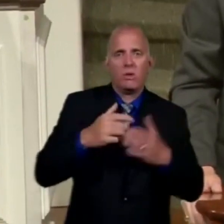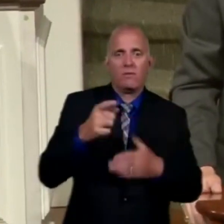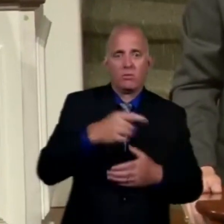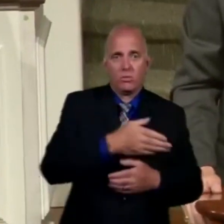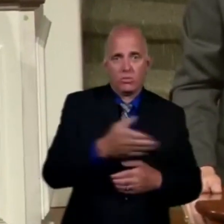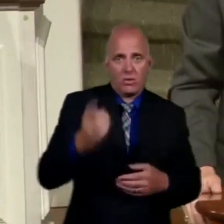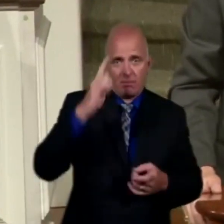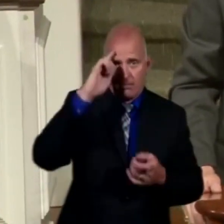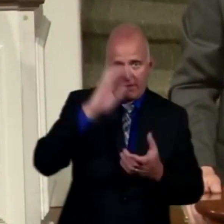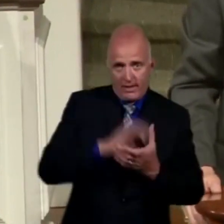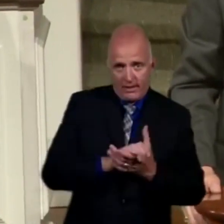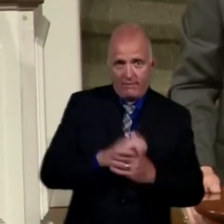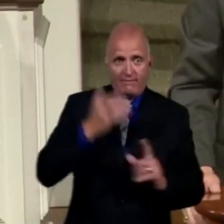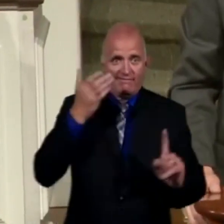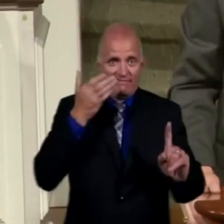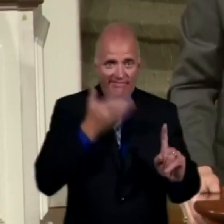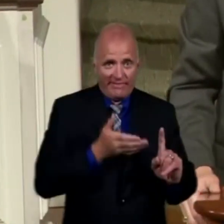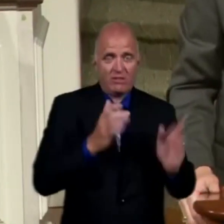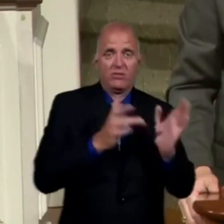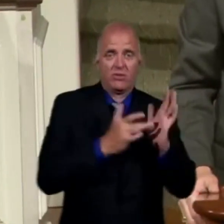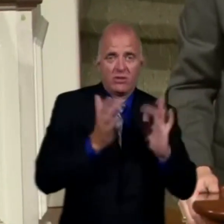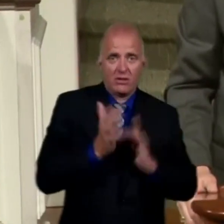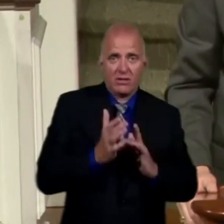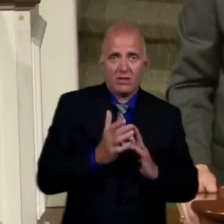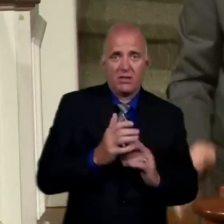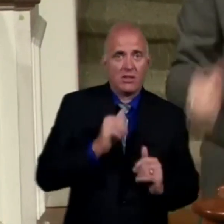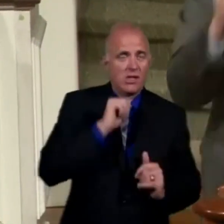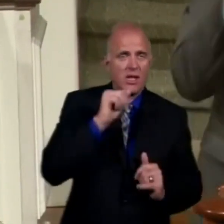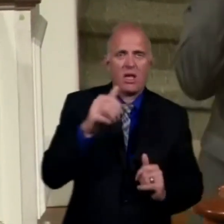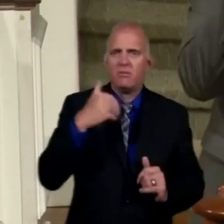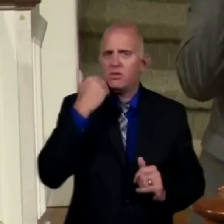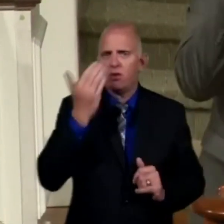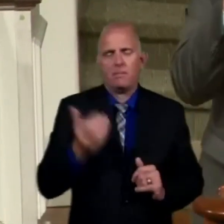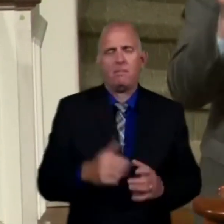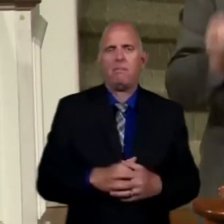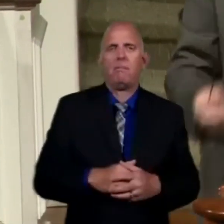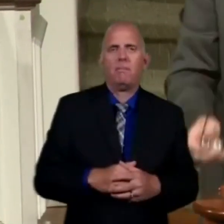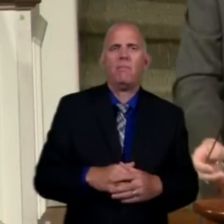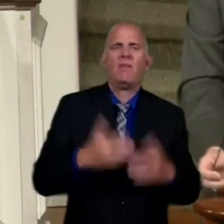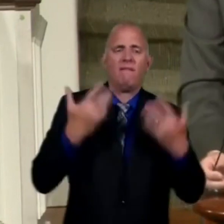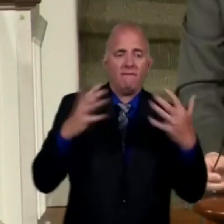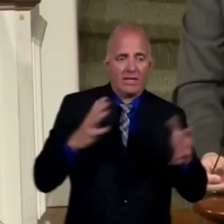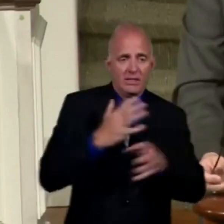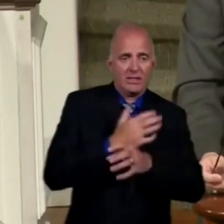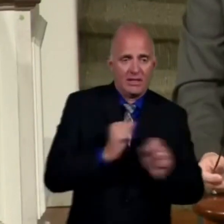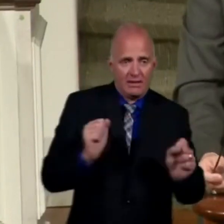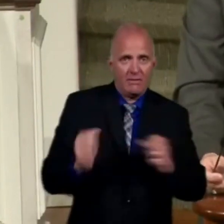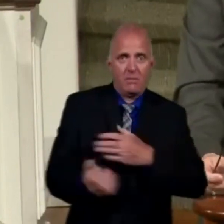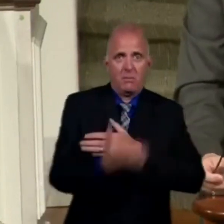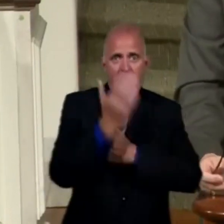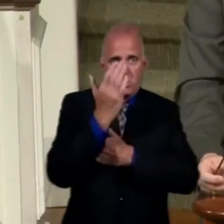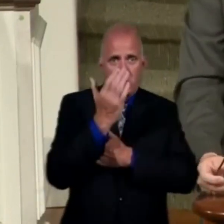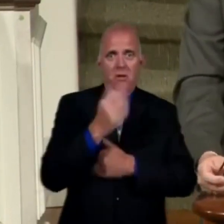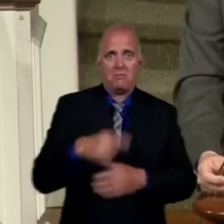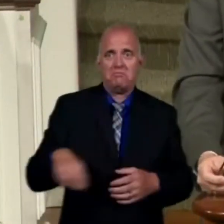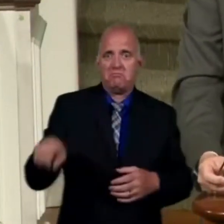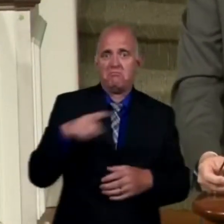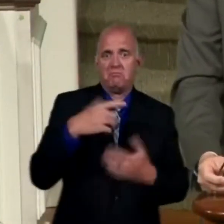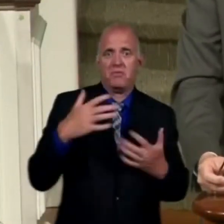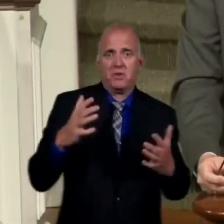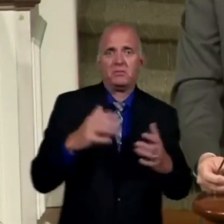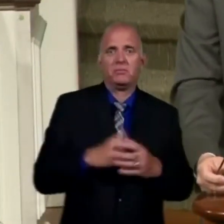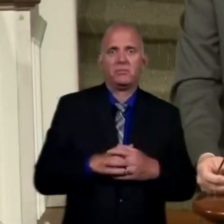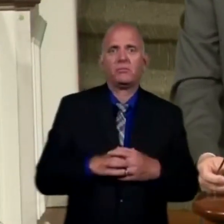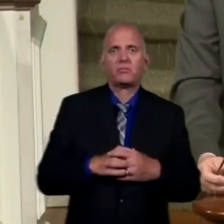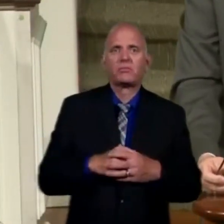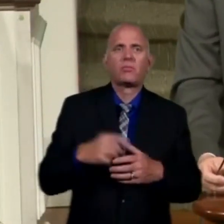on Jesus, shall not be ashamed. Listen, if you're saved already this morning and you've been saved, you should not